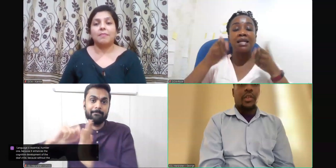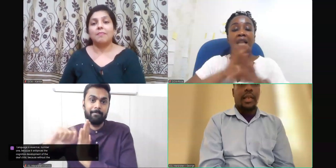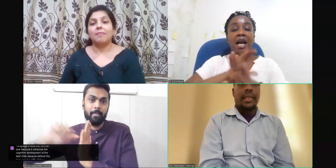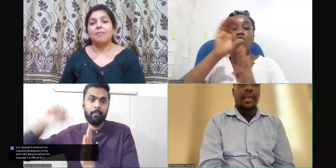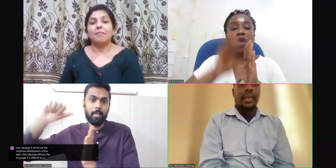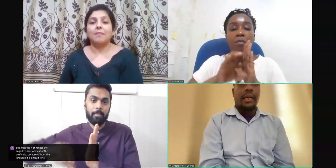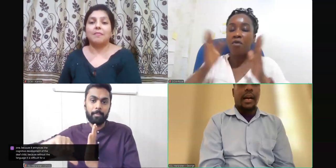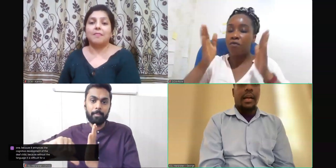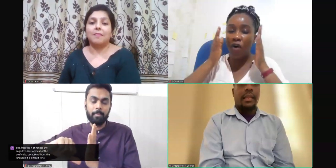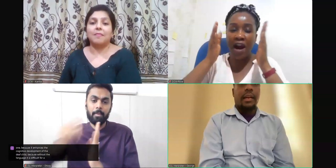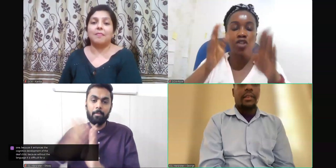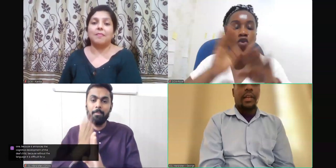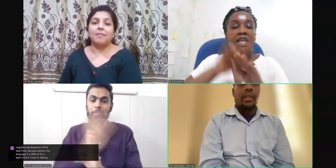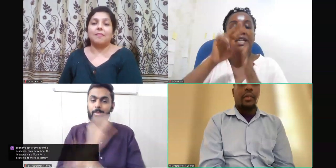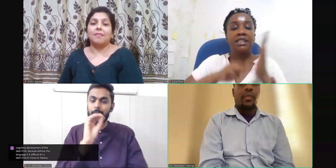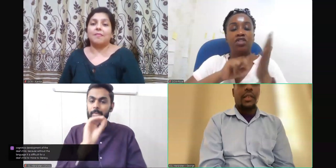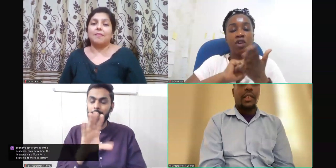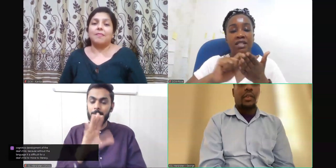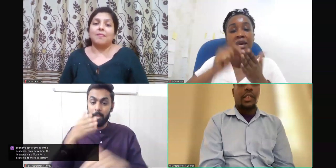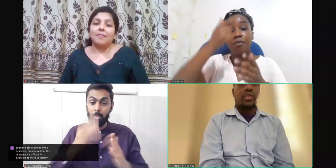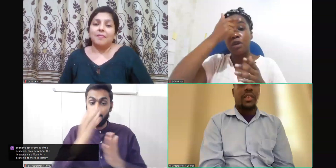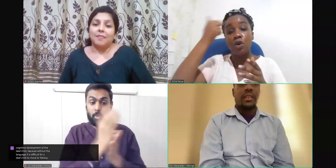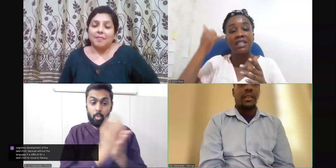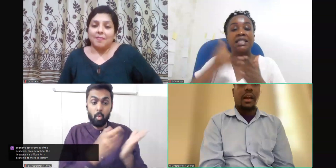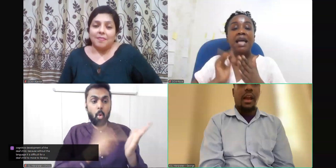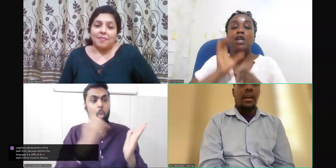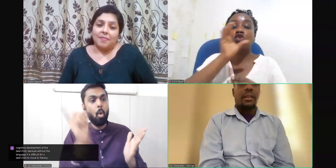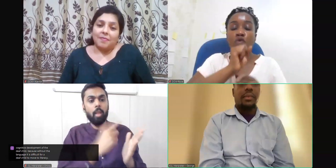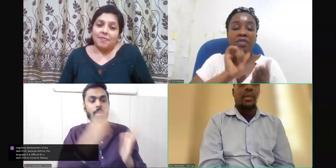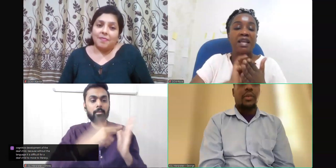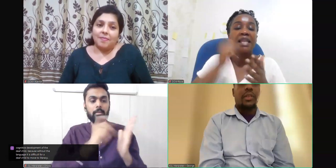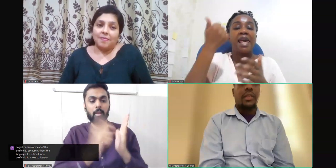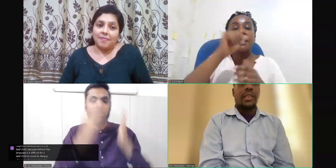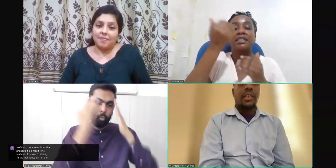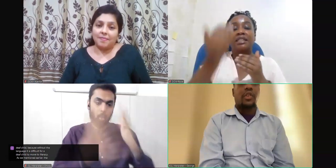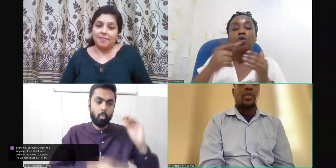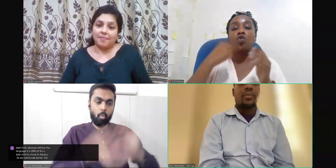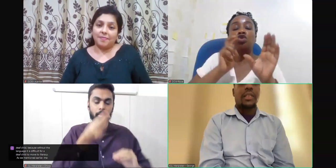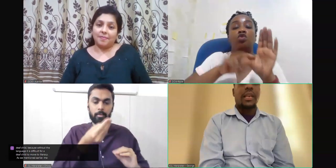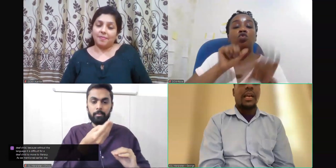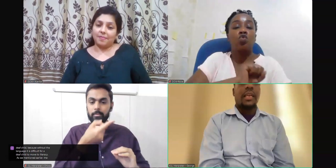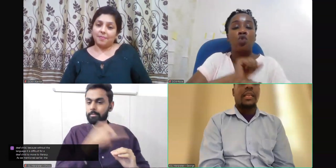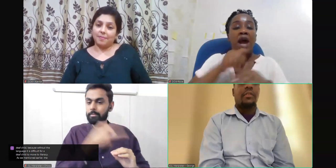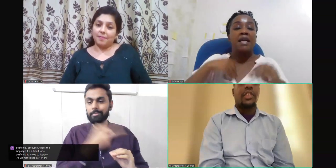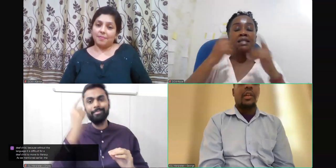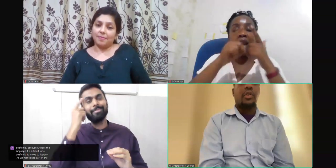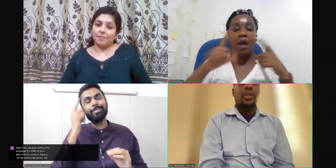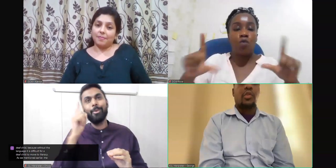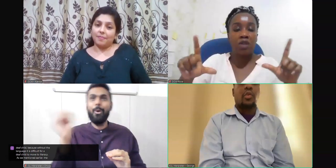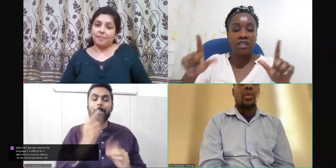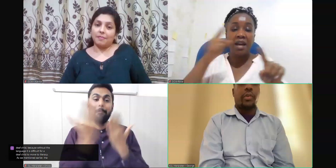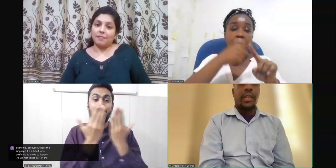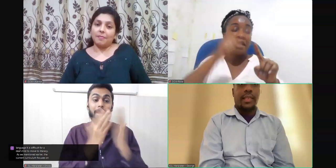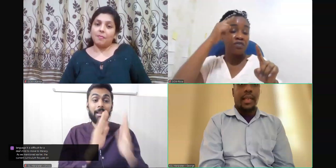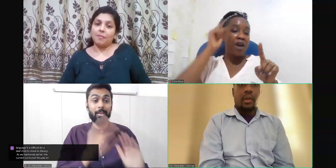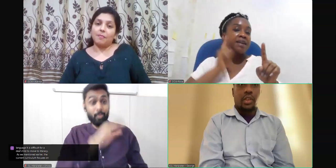we mentioned earlier, the current curriculum focuses on literacy because it assumes that every child who joins